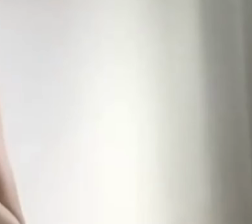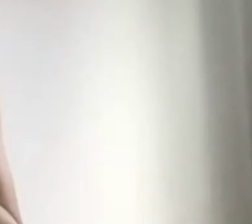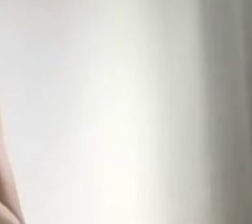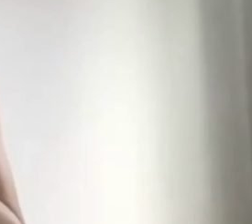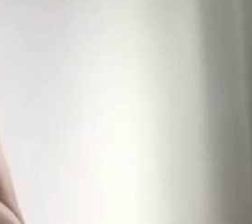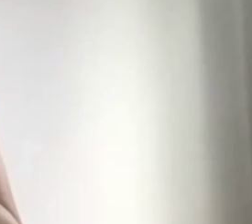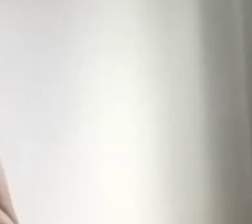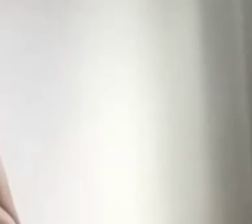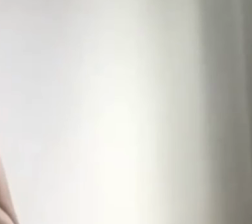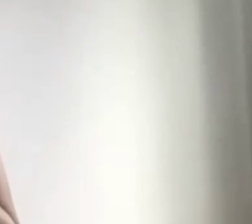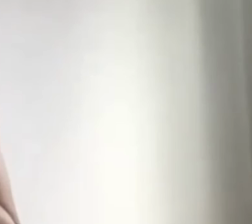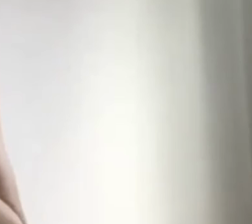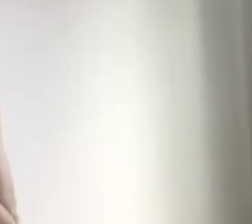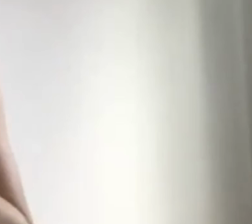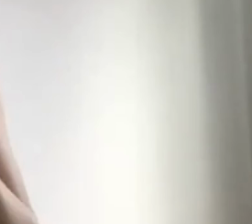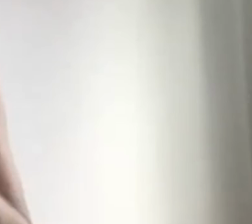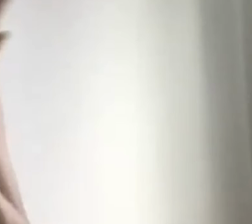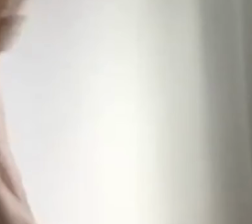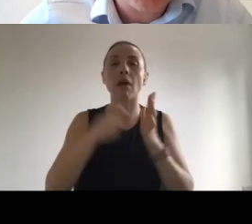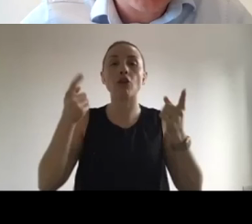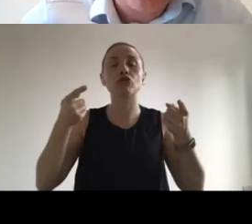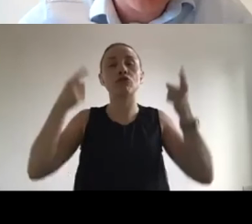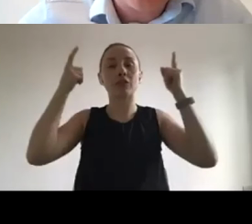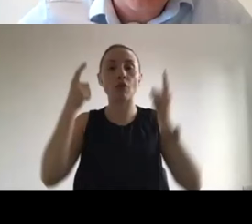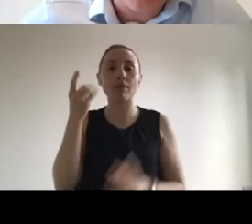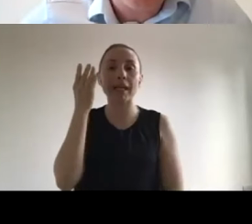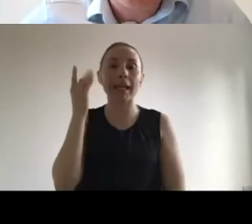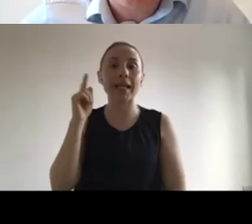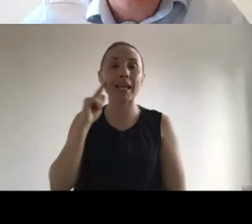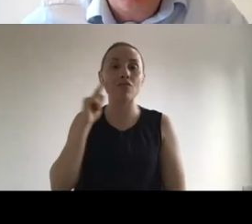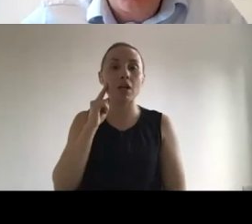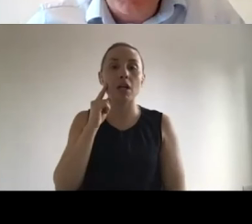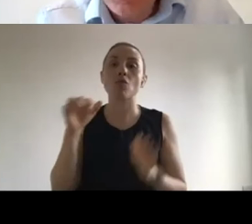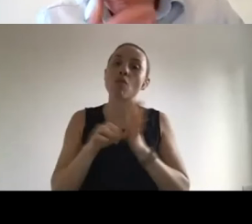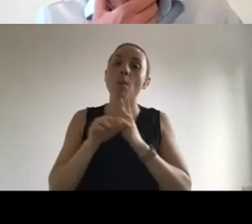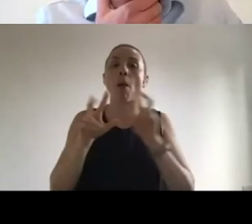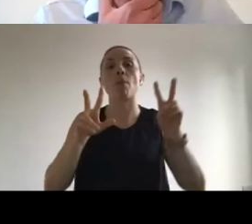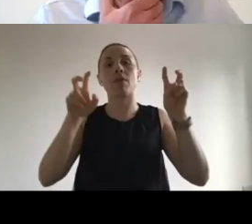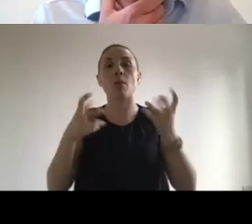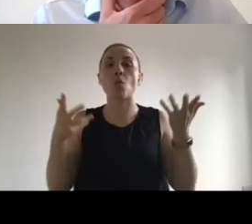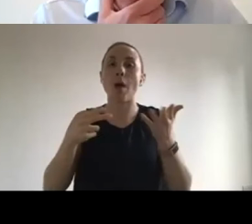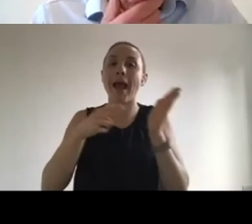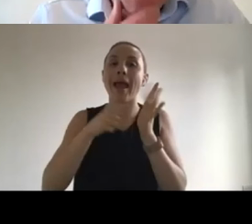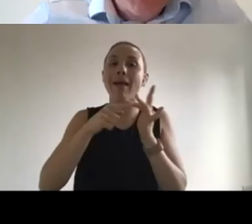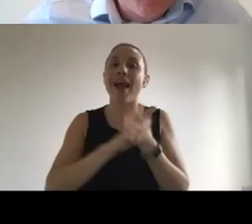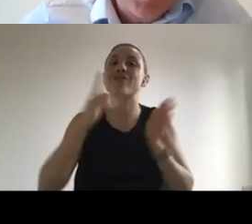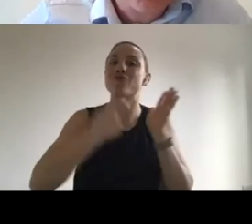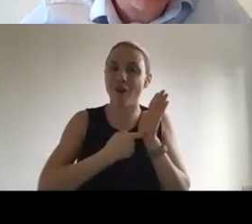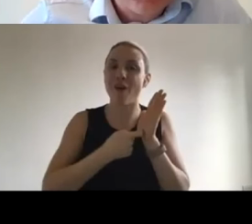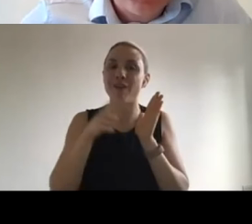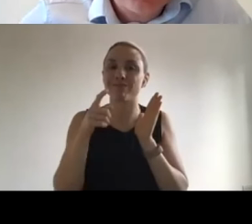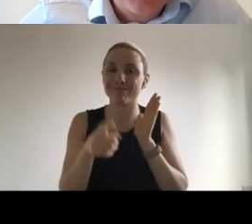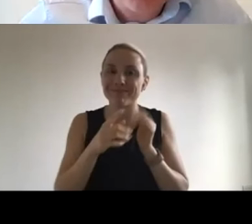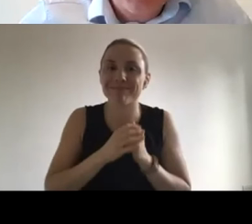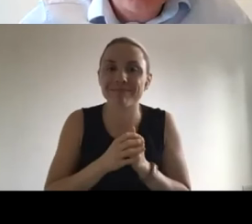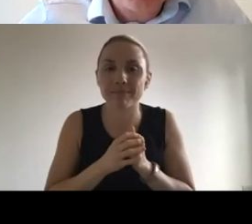and Hearing Problems theme within UCLH's Biomedical Research Center. Anne has been involved in